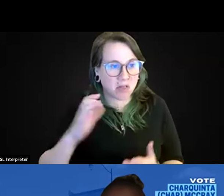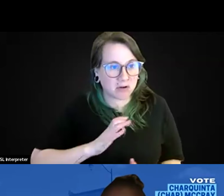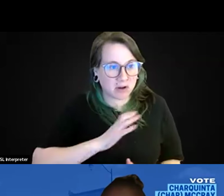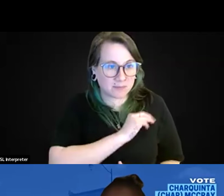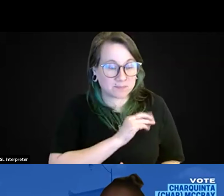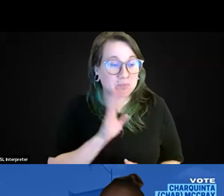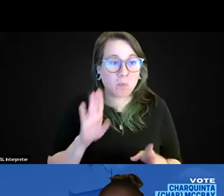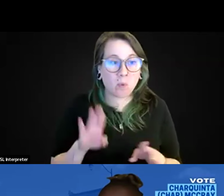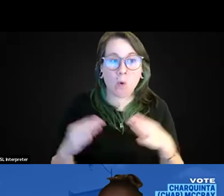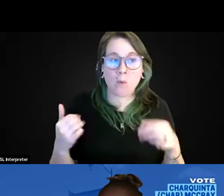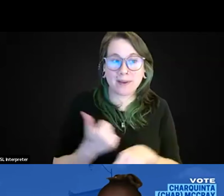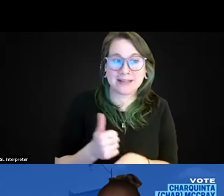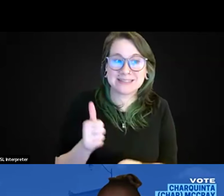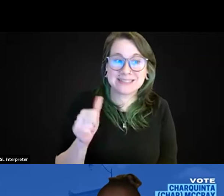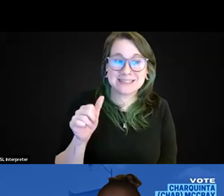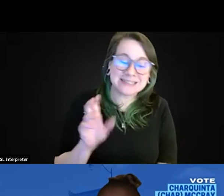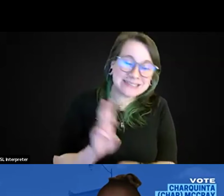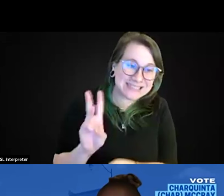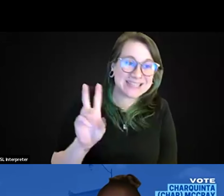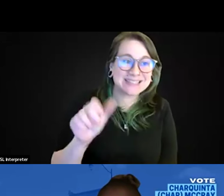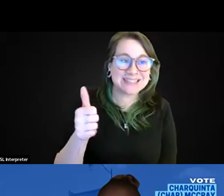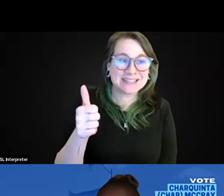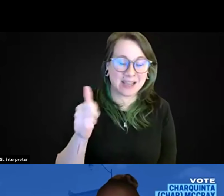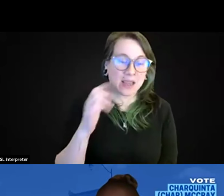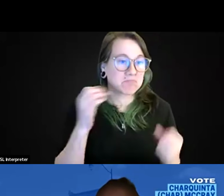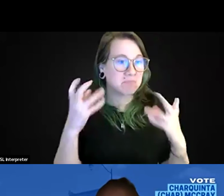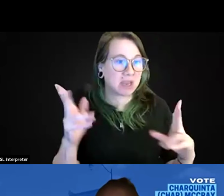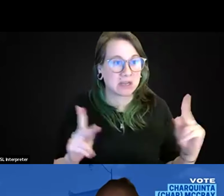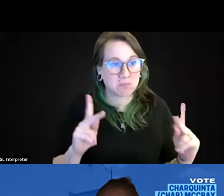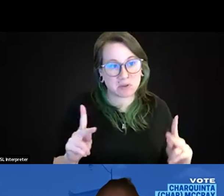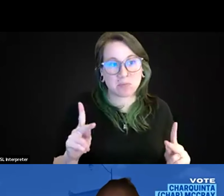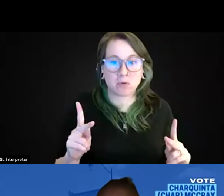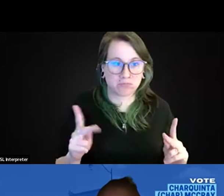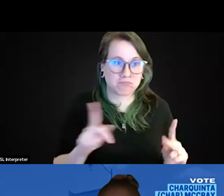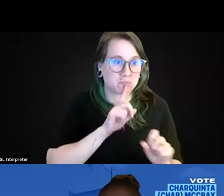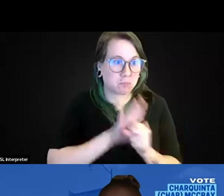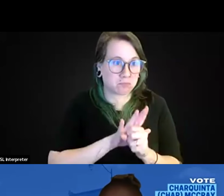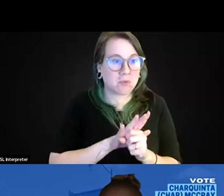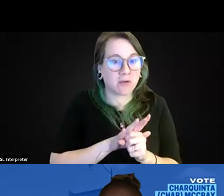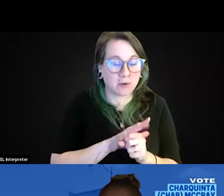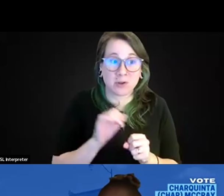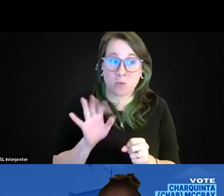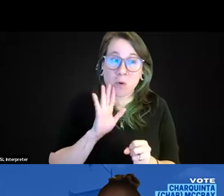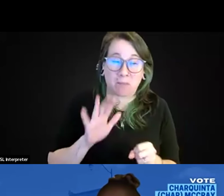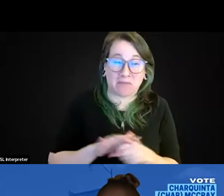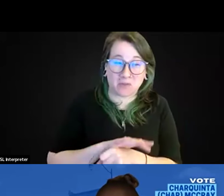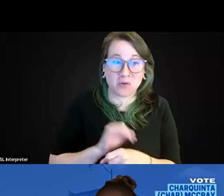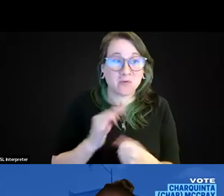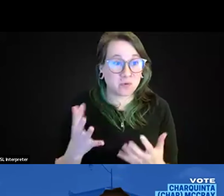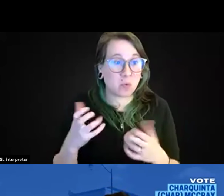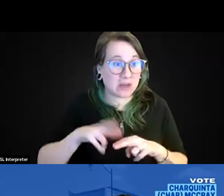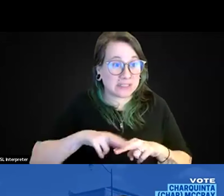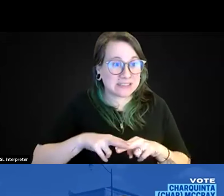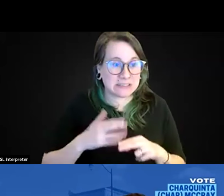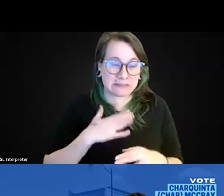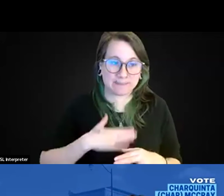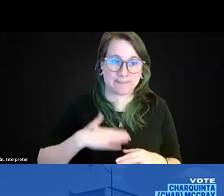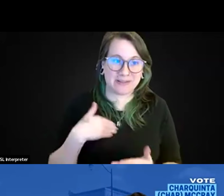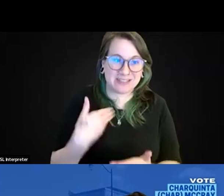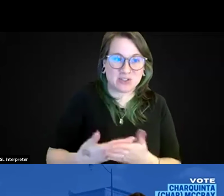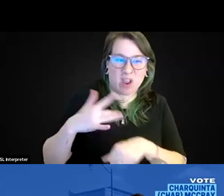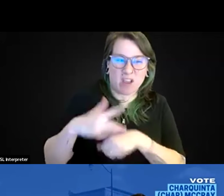at 6:10, and we have a lot of people RSVP, so it's going to be a packed event. So if you want a seat, get there early so you can